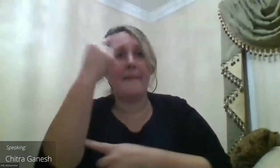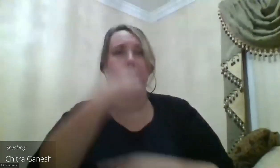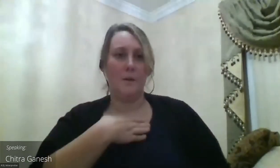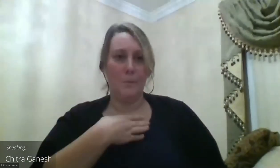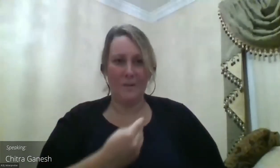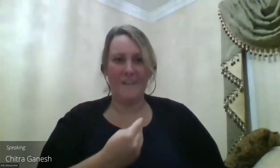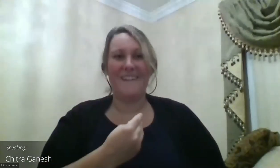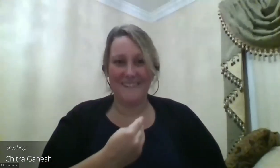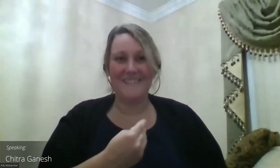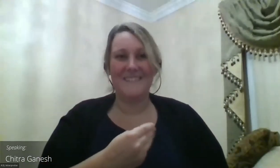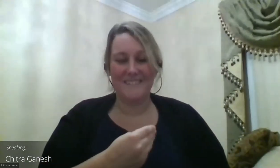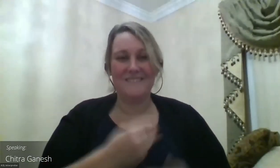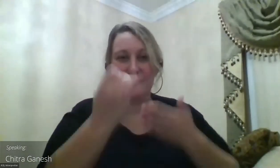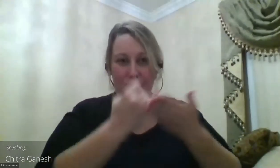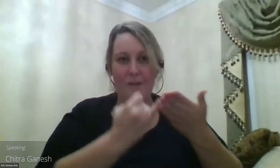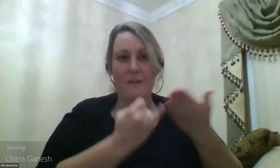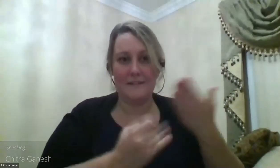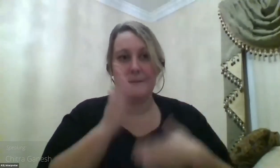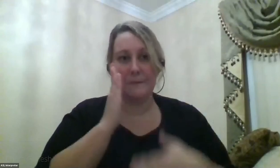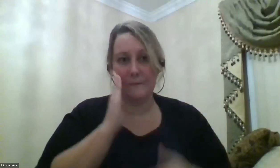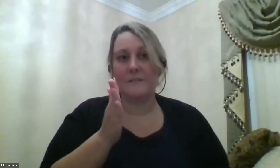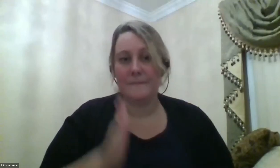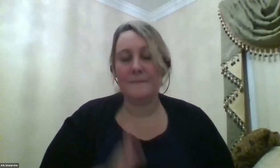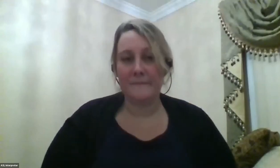how I did these drawings for myself.